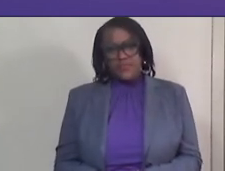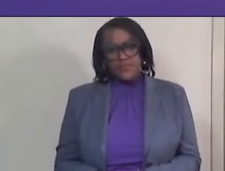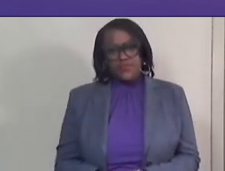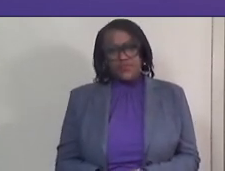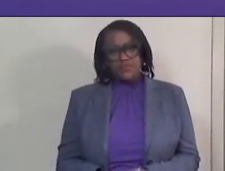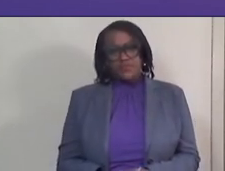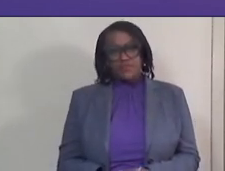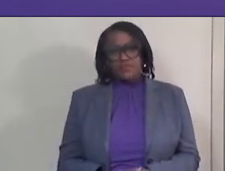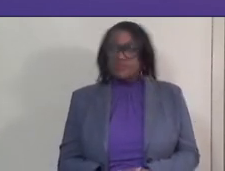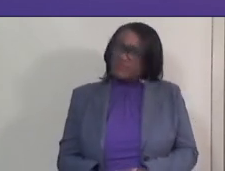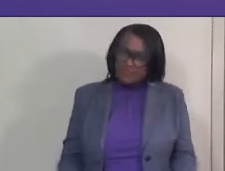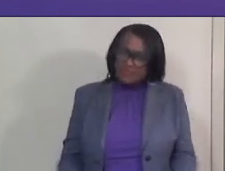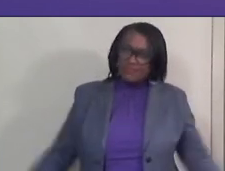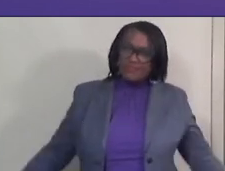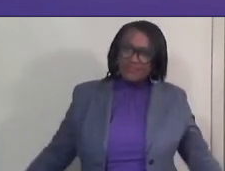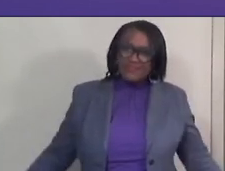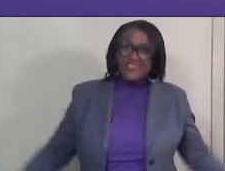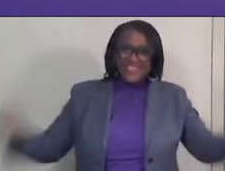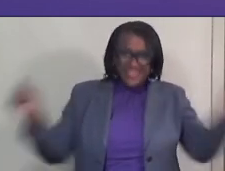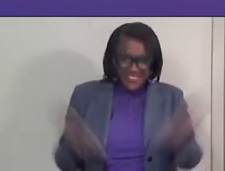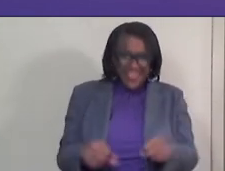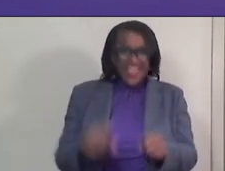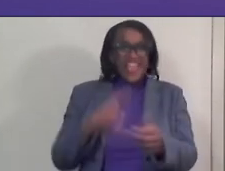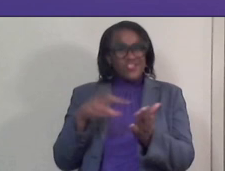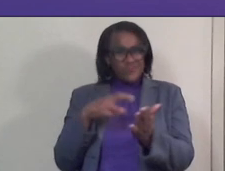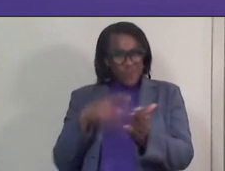Well, yeah, there's a role.